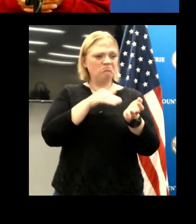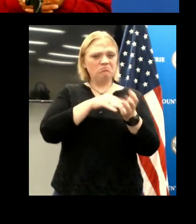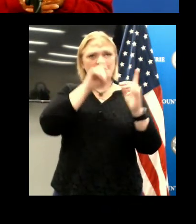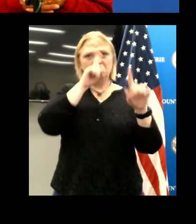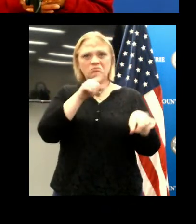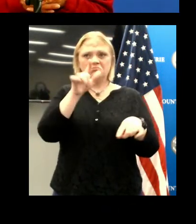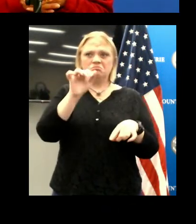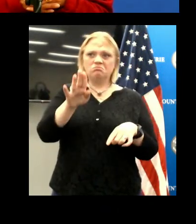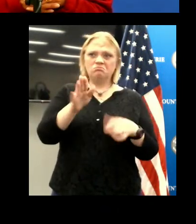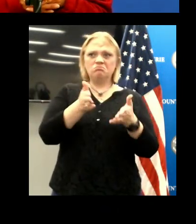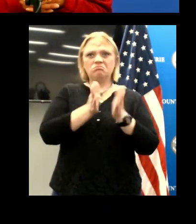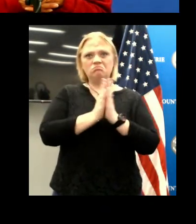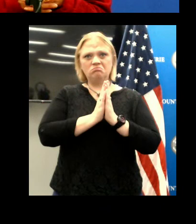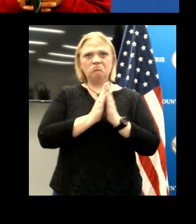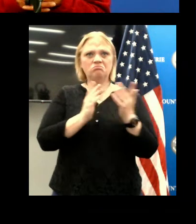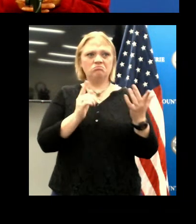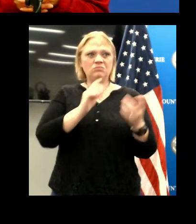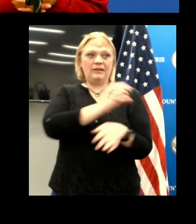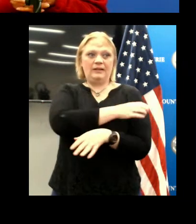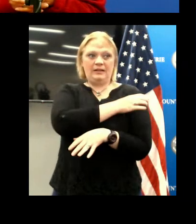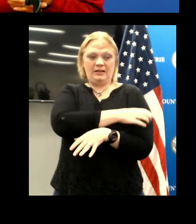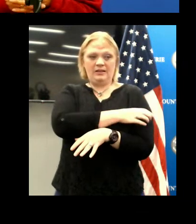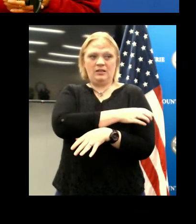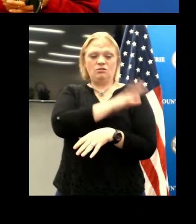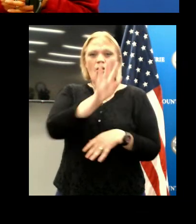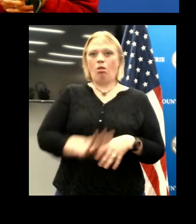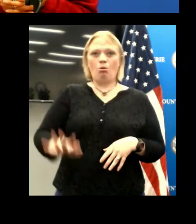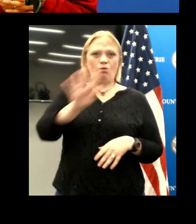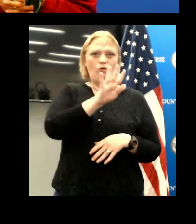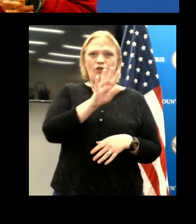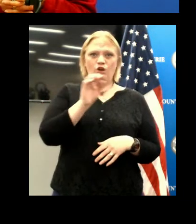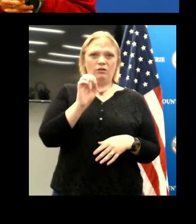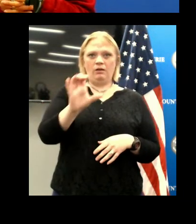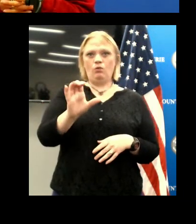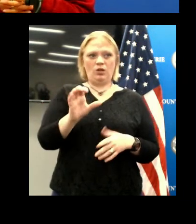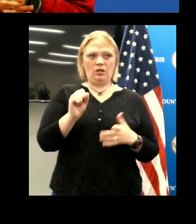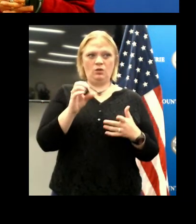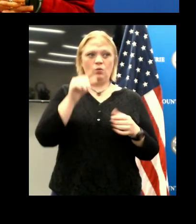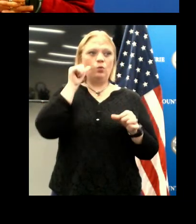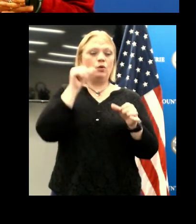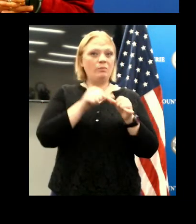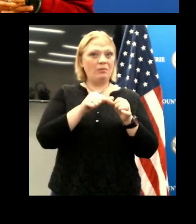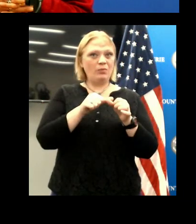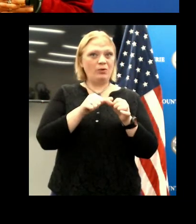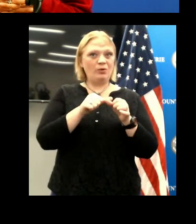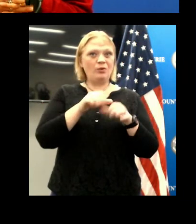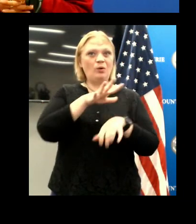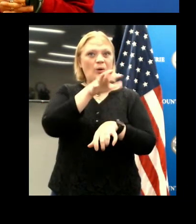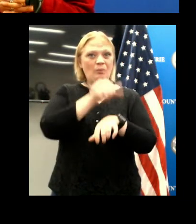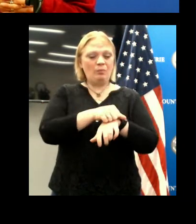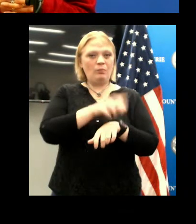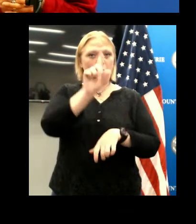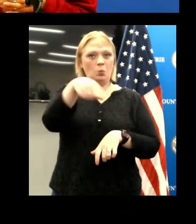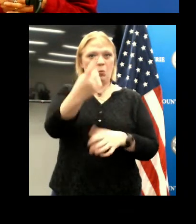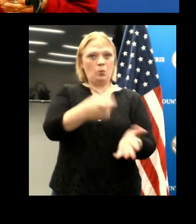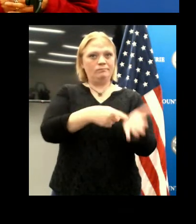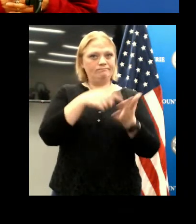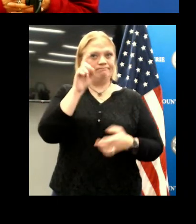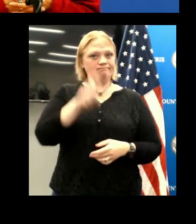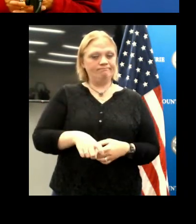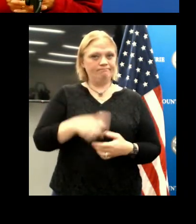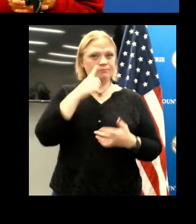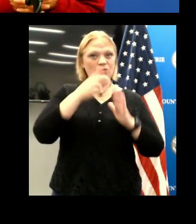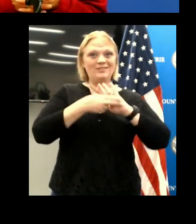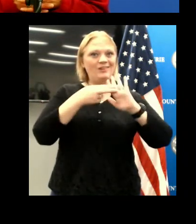rec. And these clinics are throughout Erie County. So remember, these are by appointment only for the diagnostic